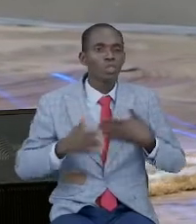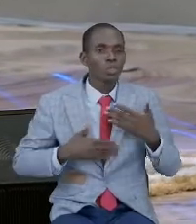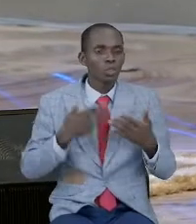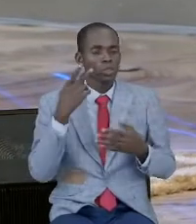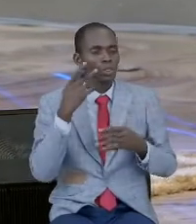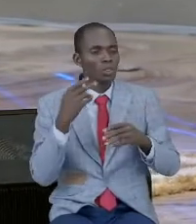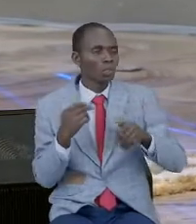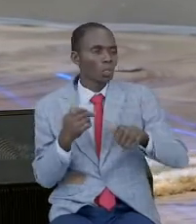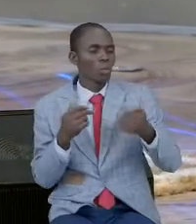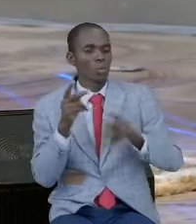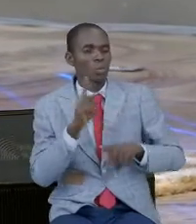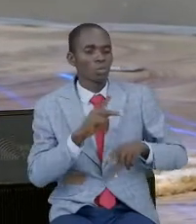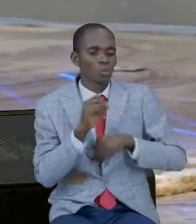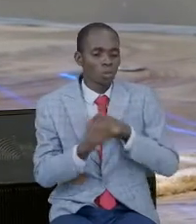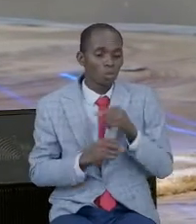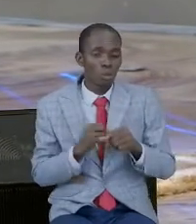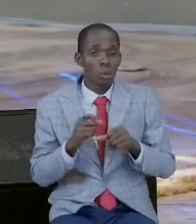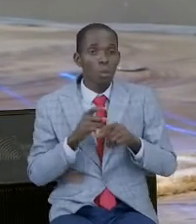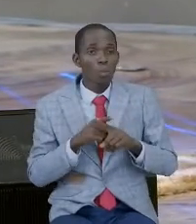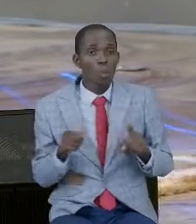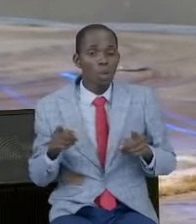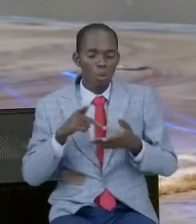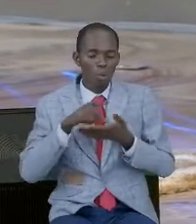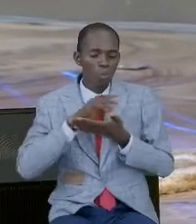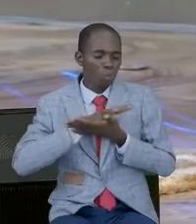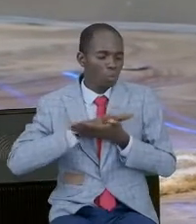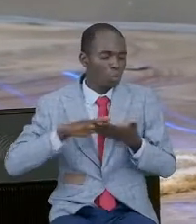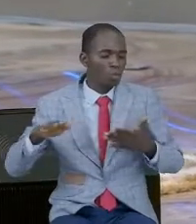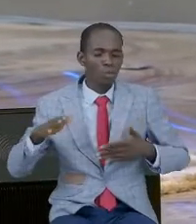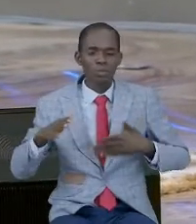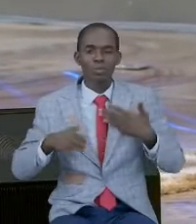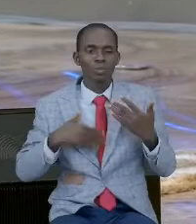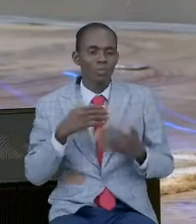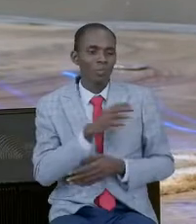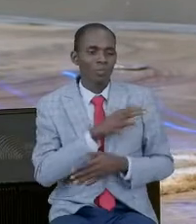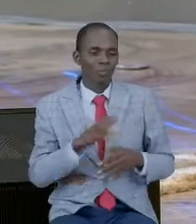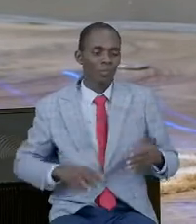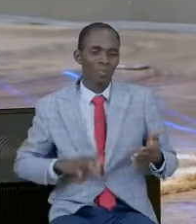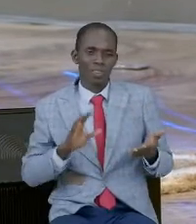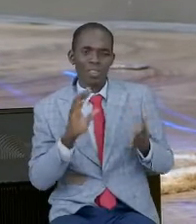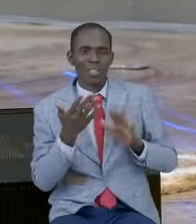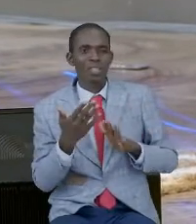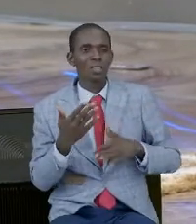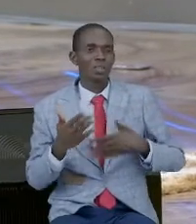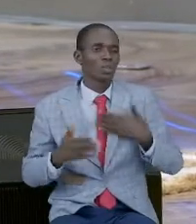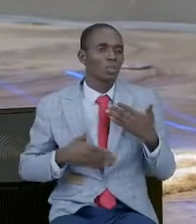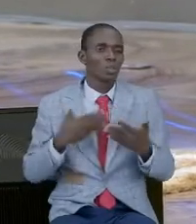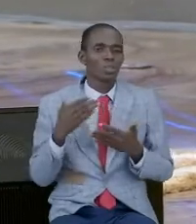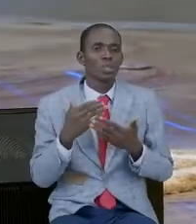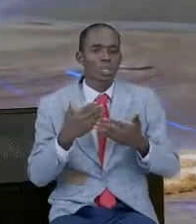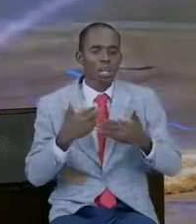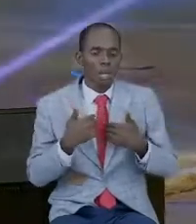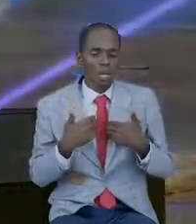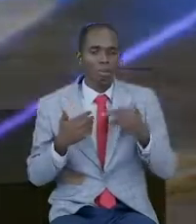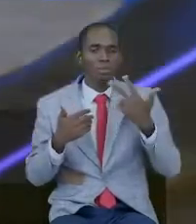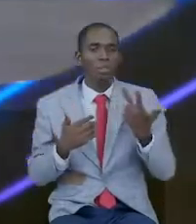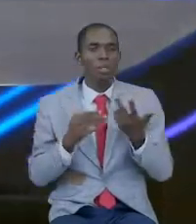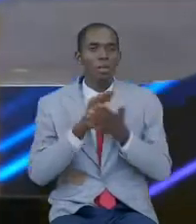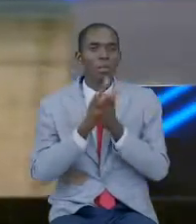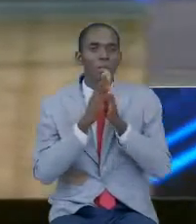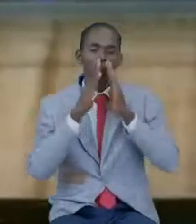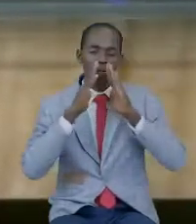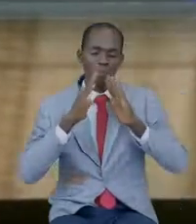suffer. Joy, pure joy, Christ-like joy, peace. Not peace